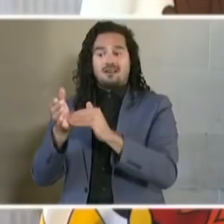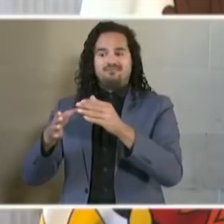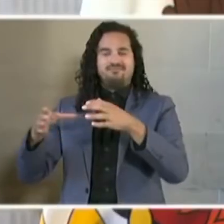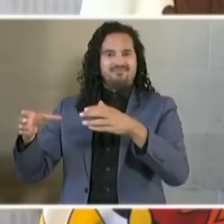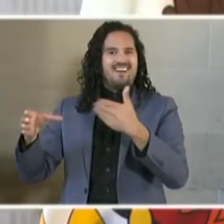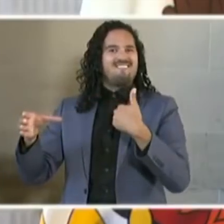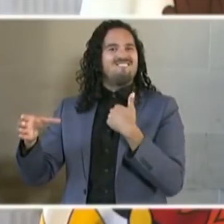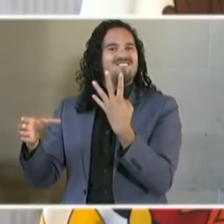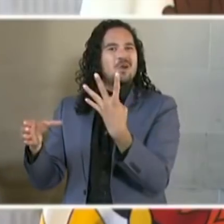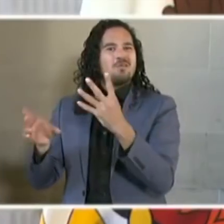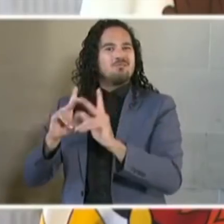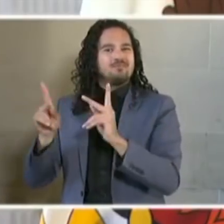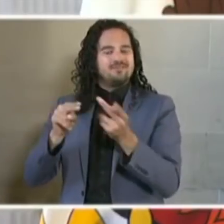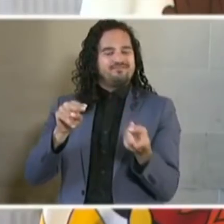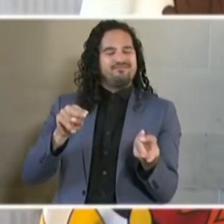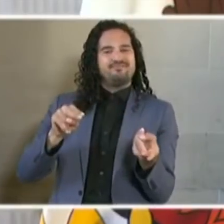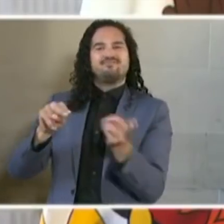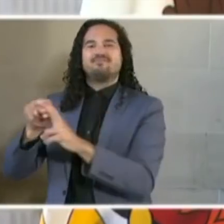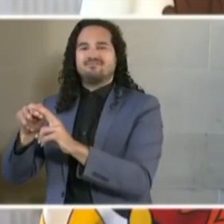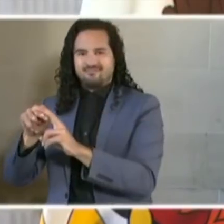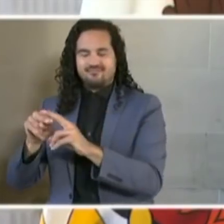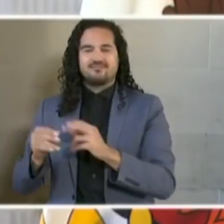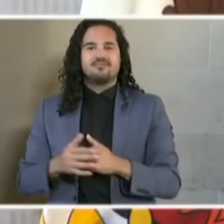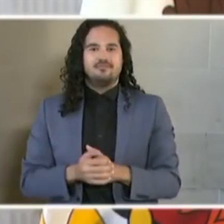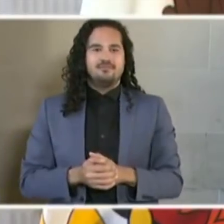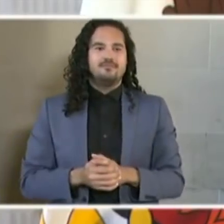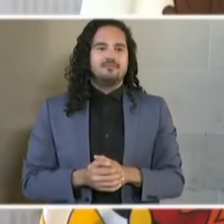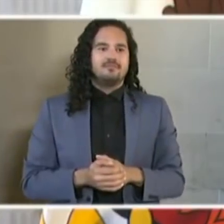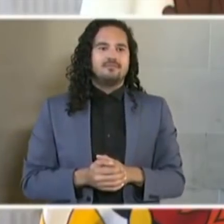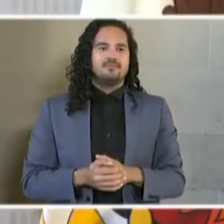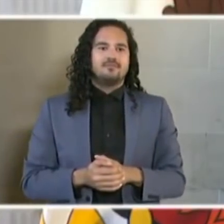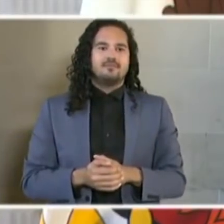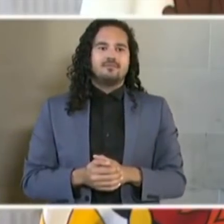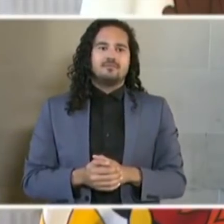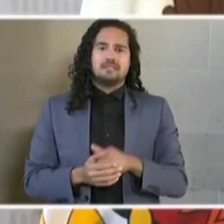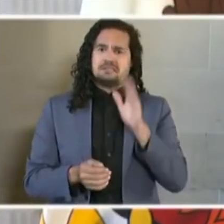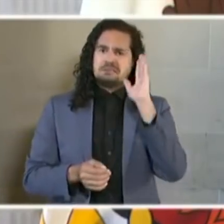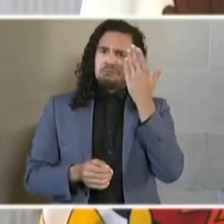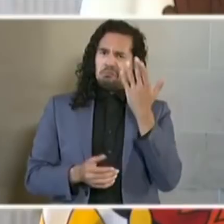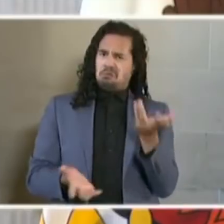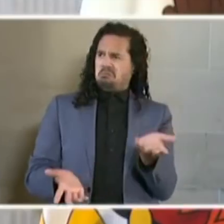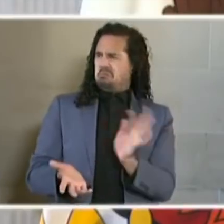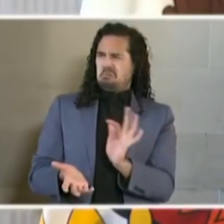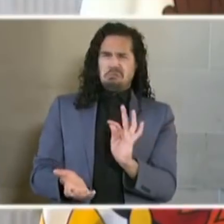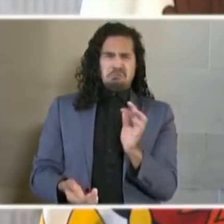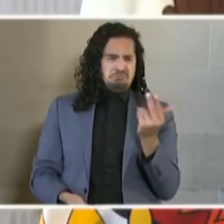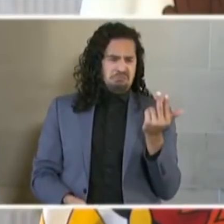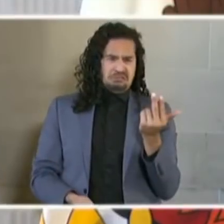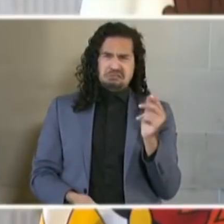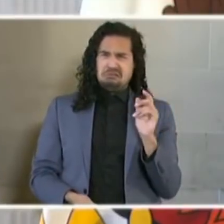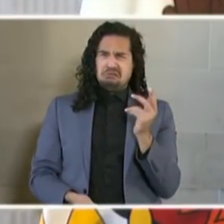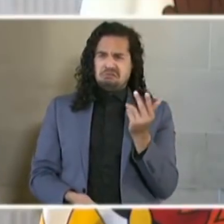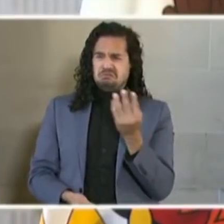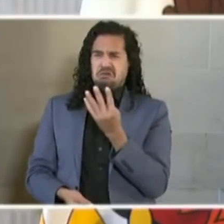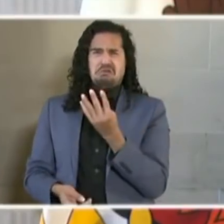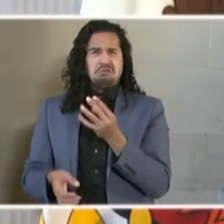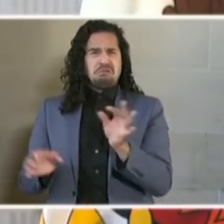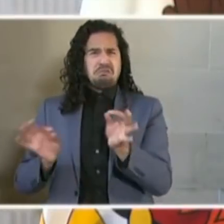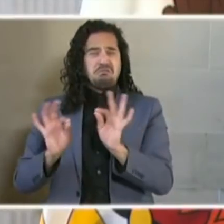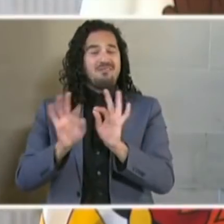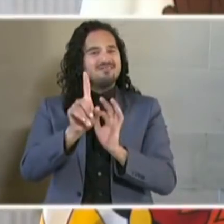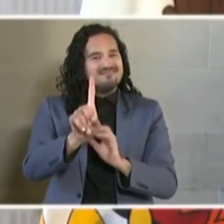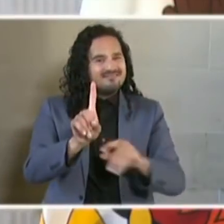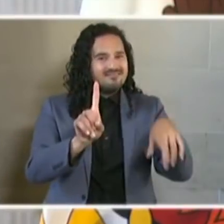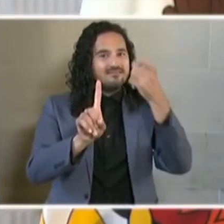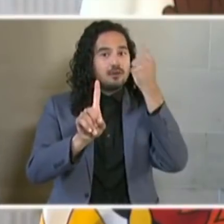lot, but when this virus starts taking off, it takes off quickly, unless, again, we take efforts